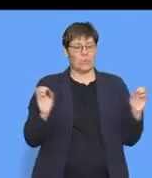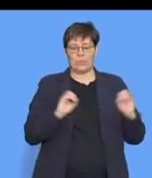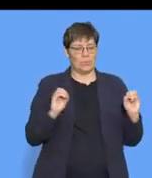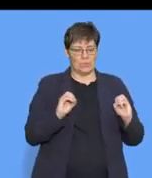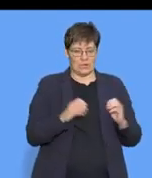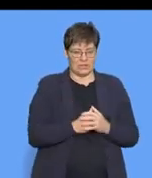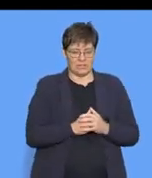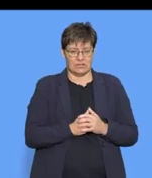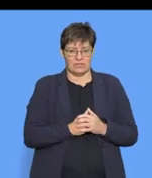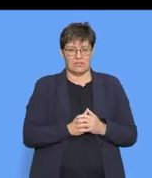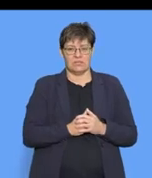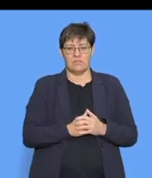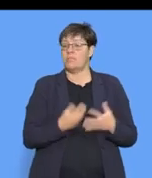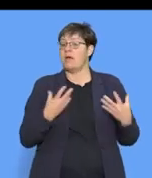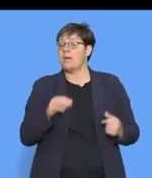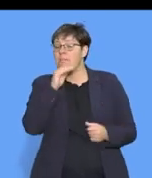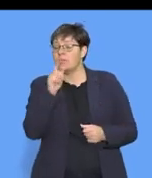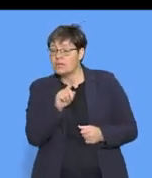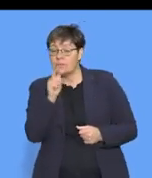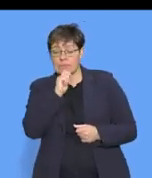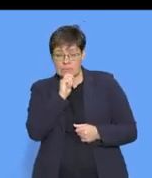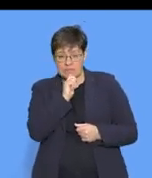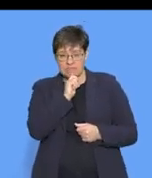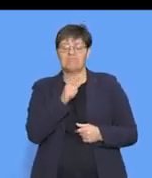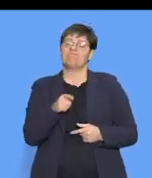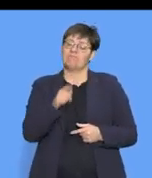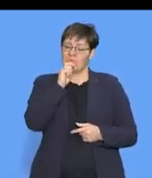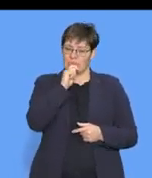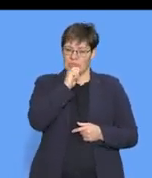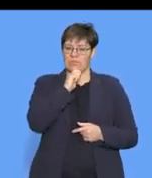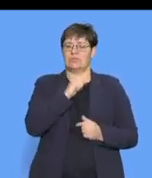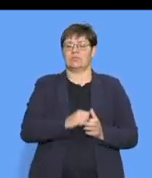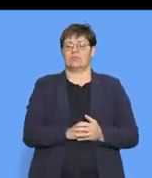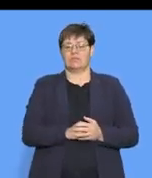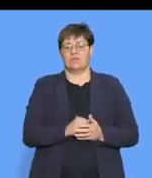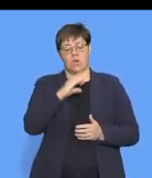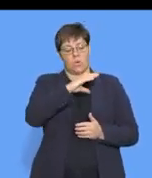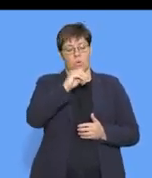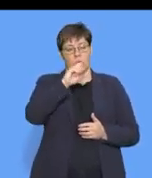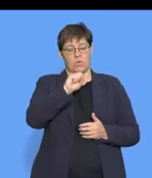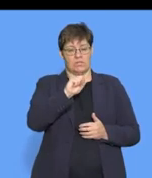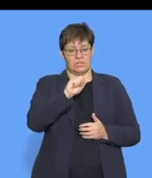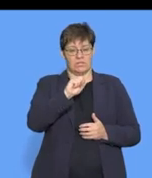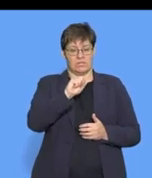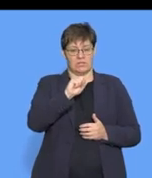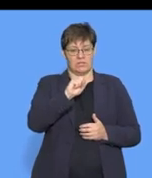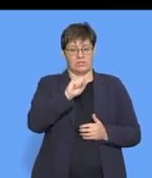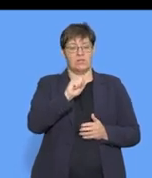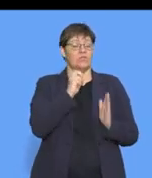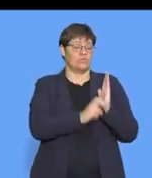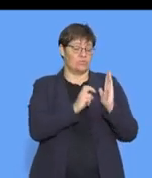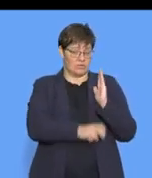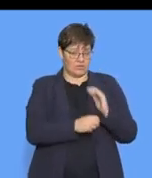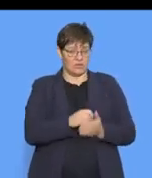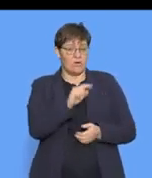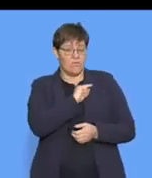full pair as well. So what does it mean we have to use? We've got to use cos rule. And cos